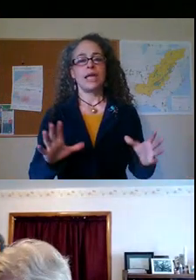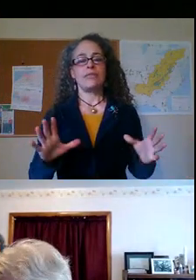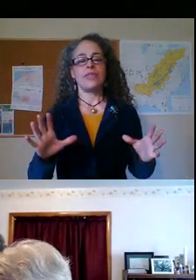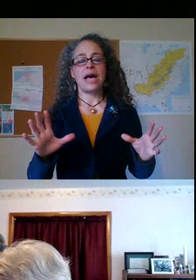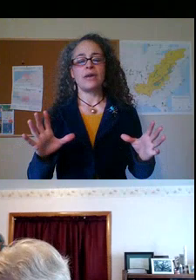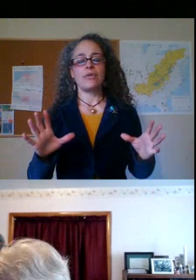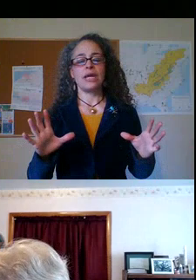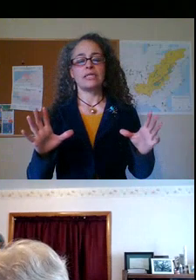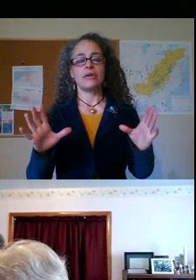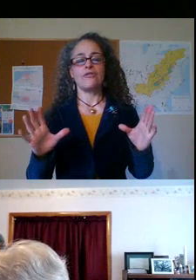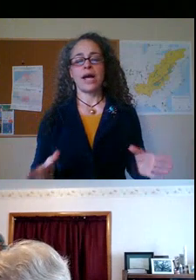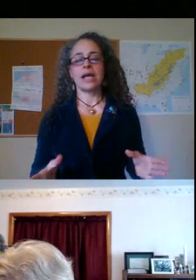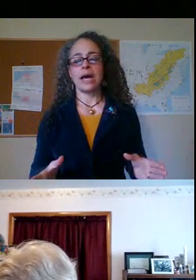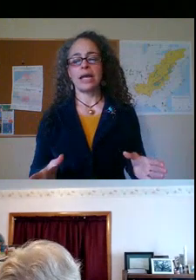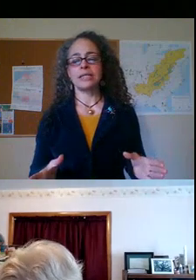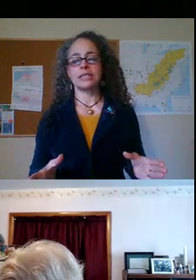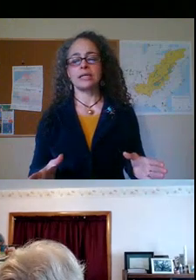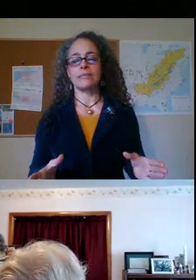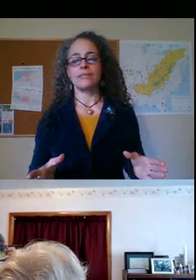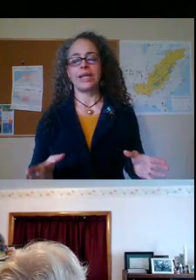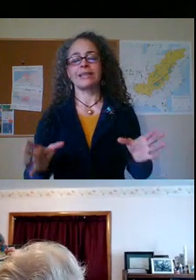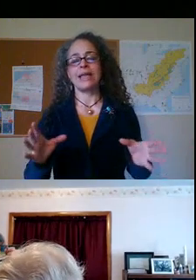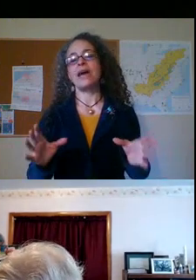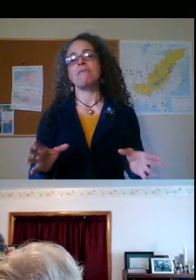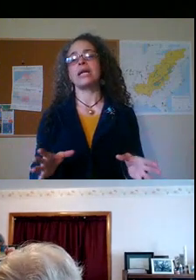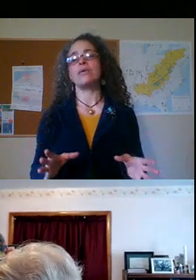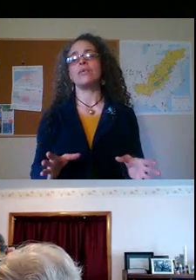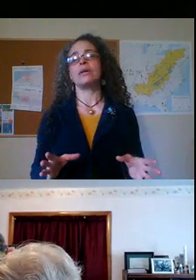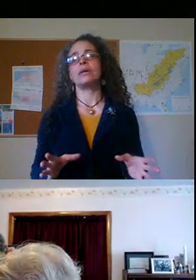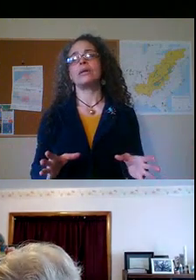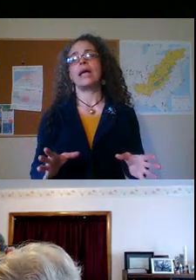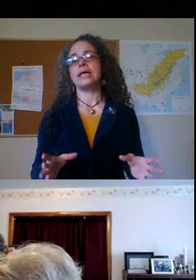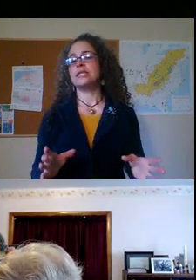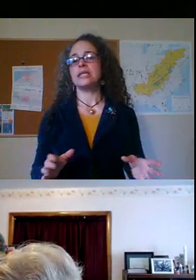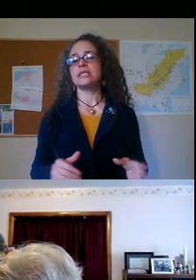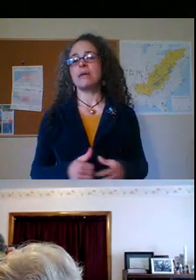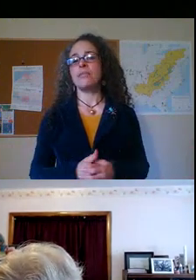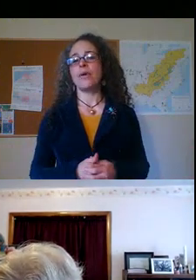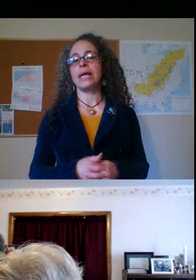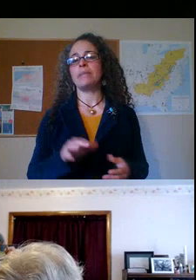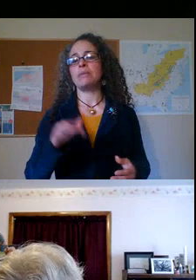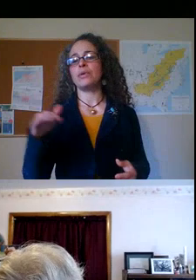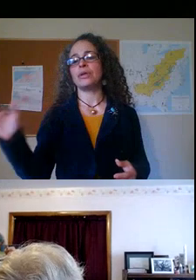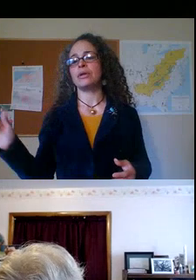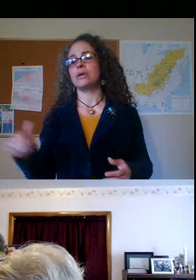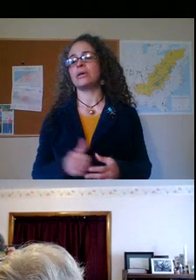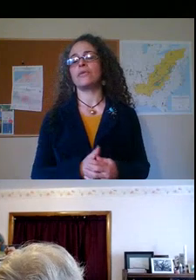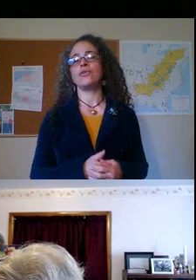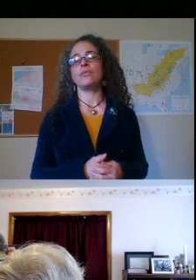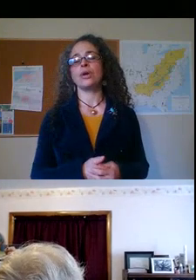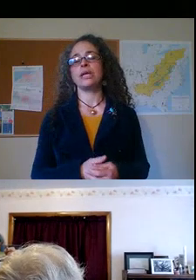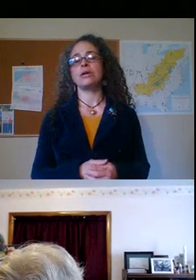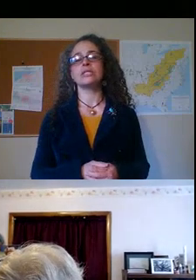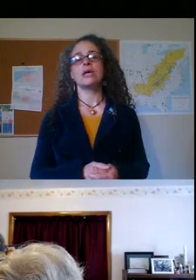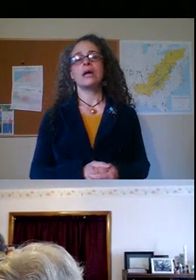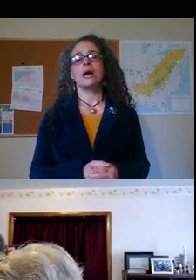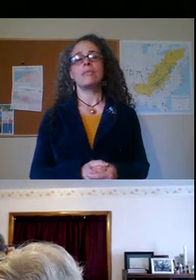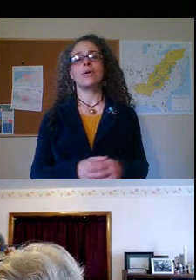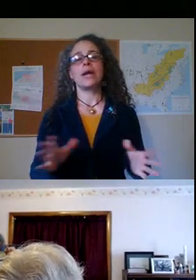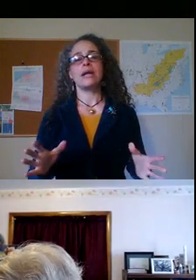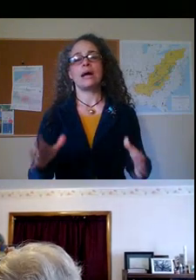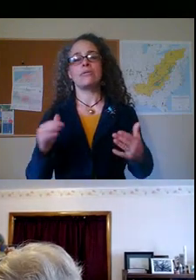ARC. That is a finite, like that money will end at some point, maybe within a few more